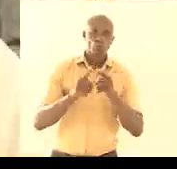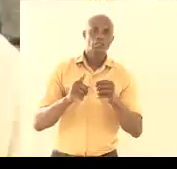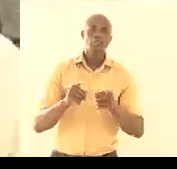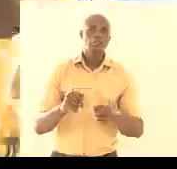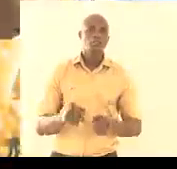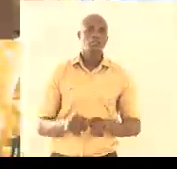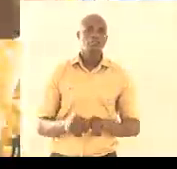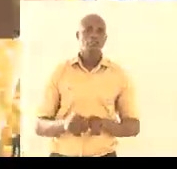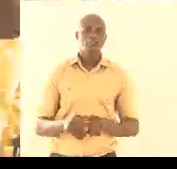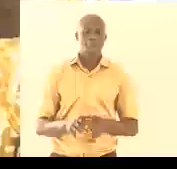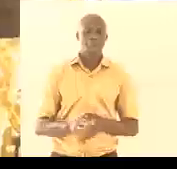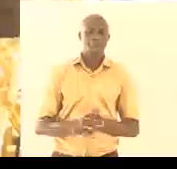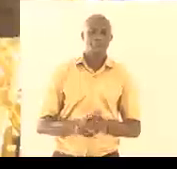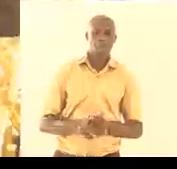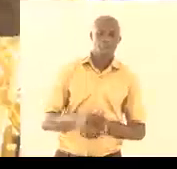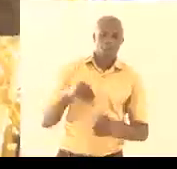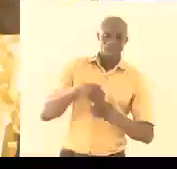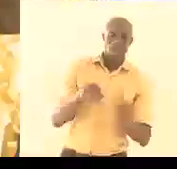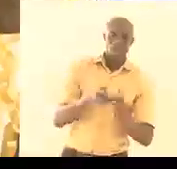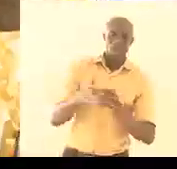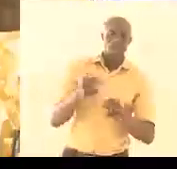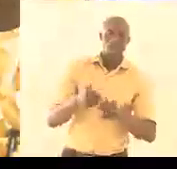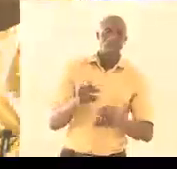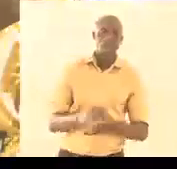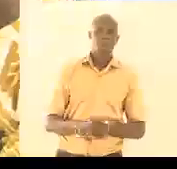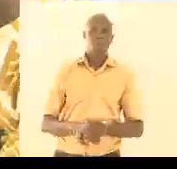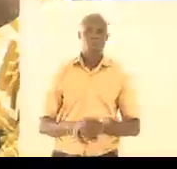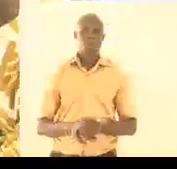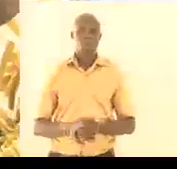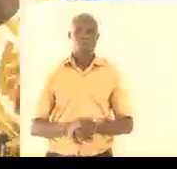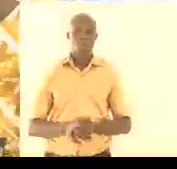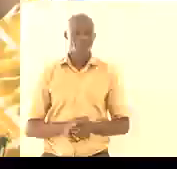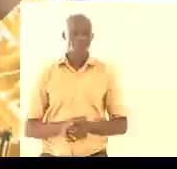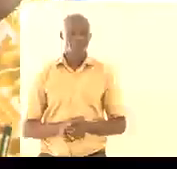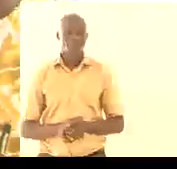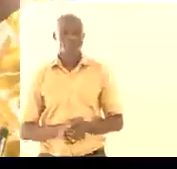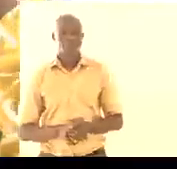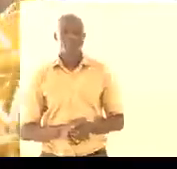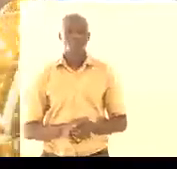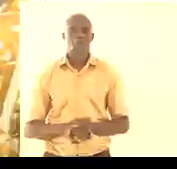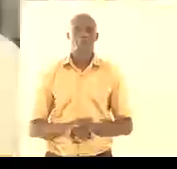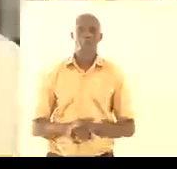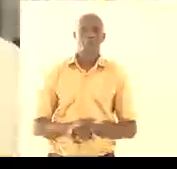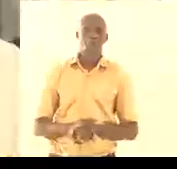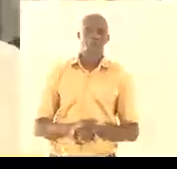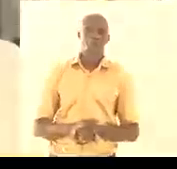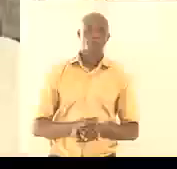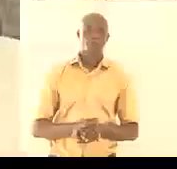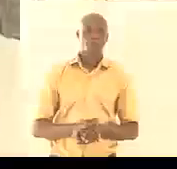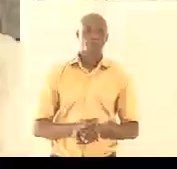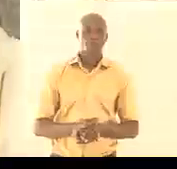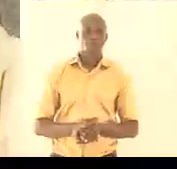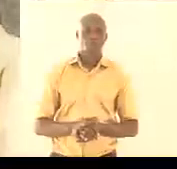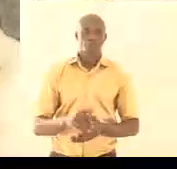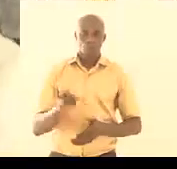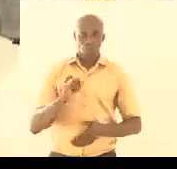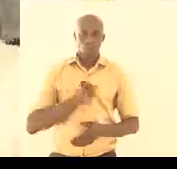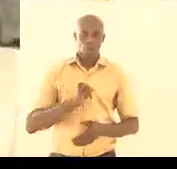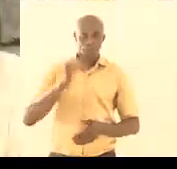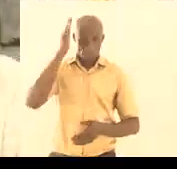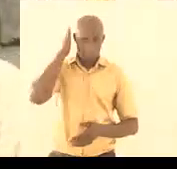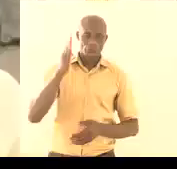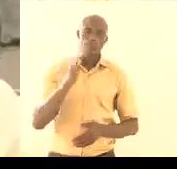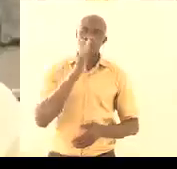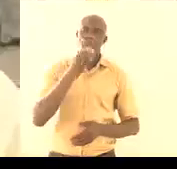head. Oh, yes. In Jesus' name. Amen. I will be better. Not just like I can.